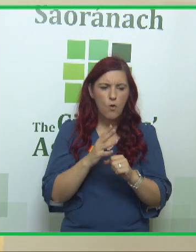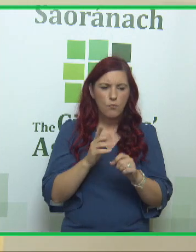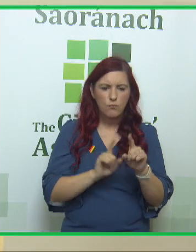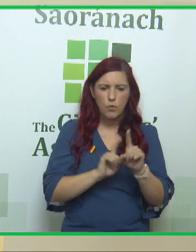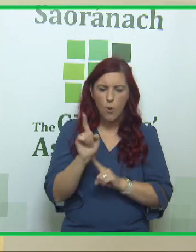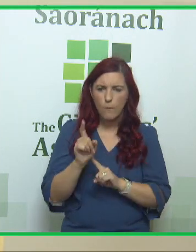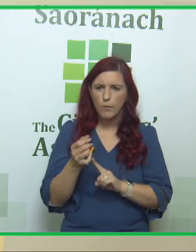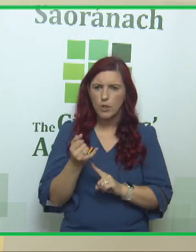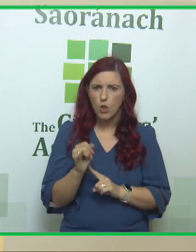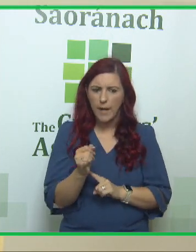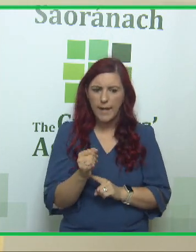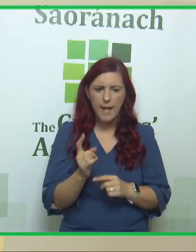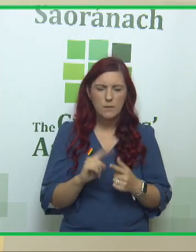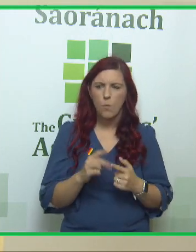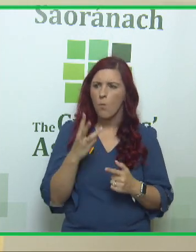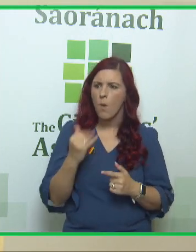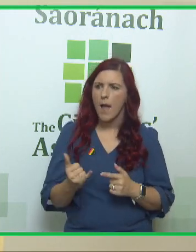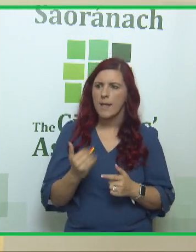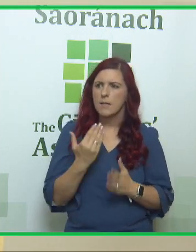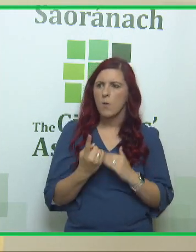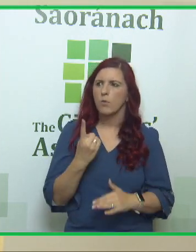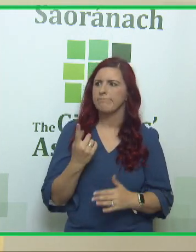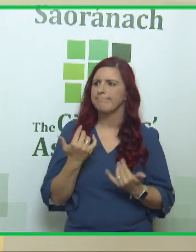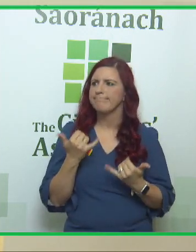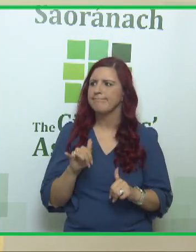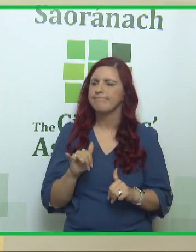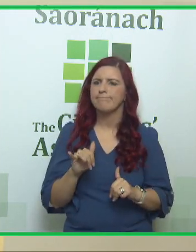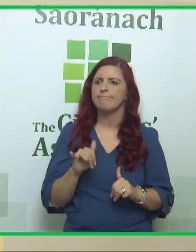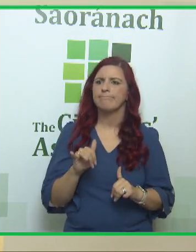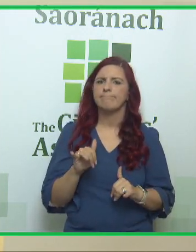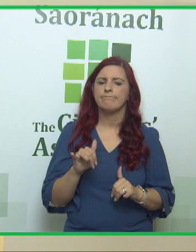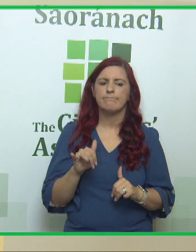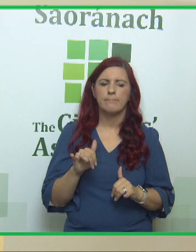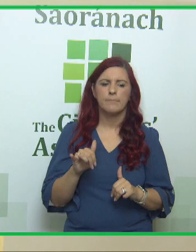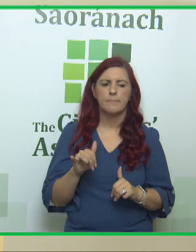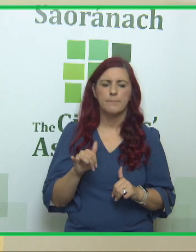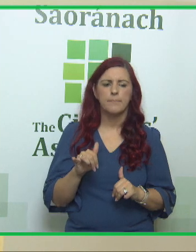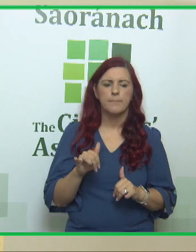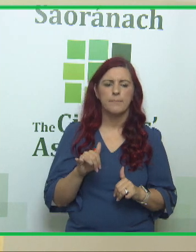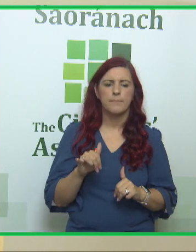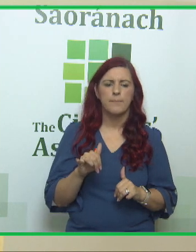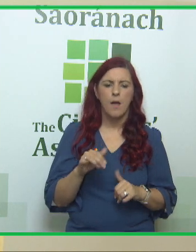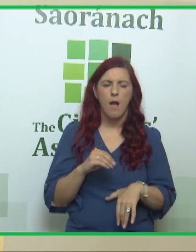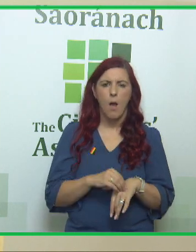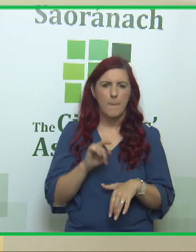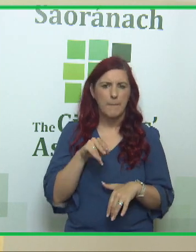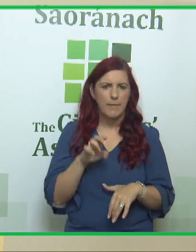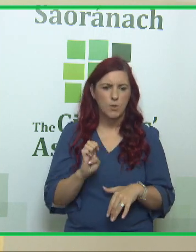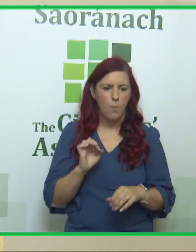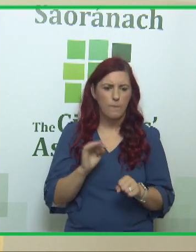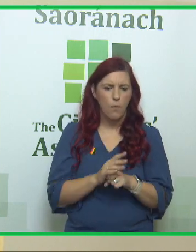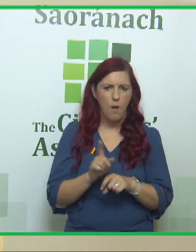recovery journey and why someone would be, as many are, not all, on methadone for